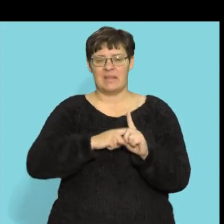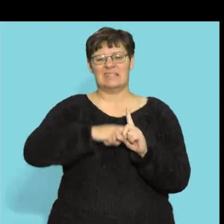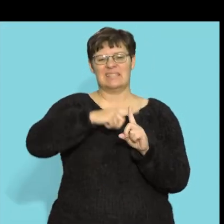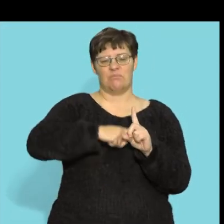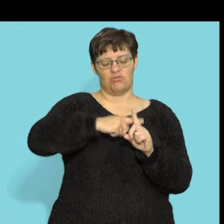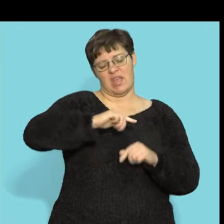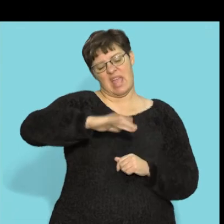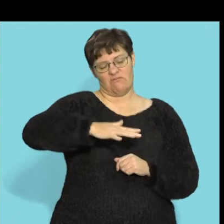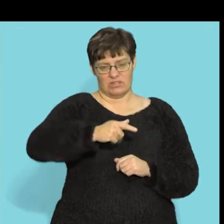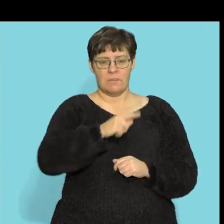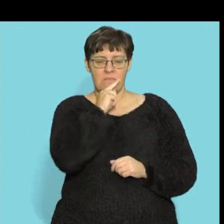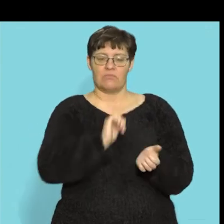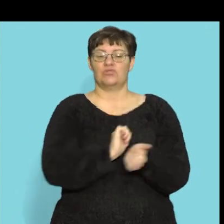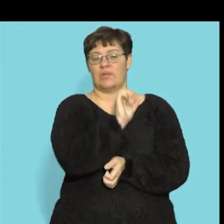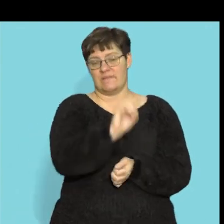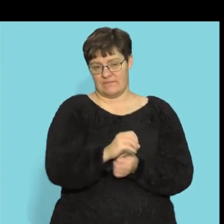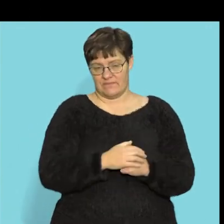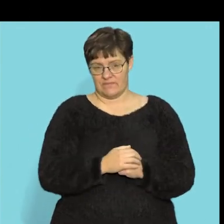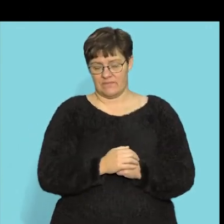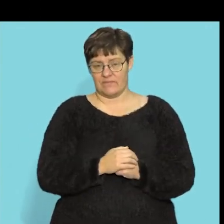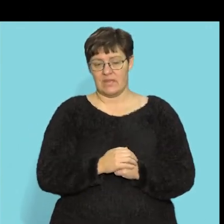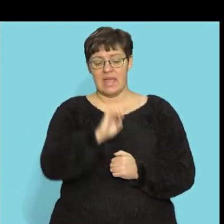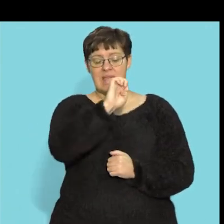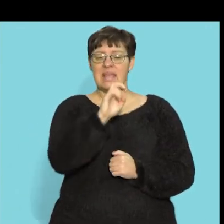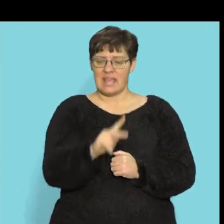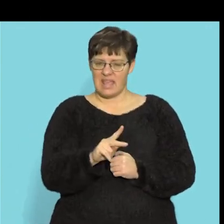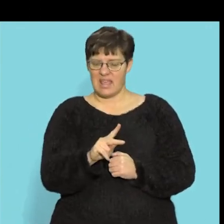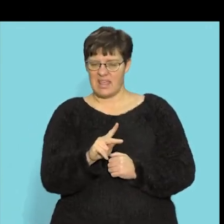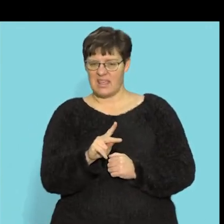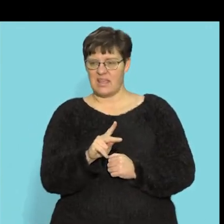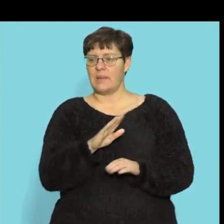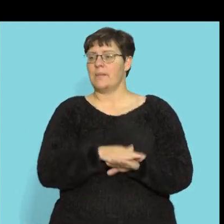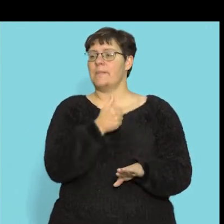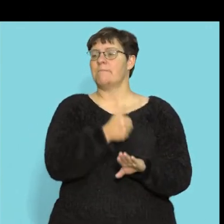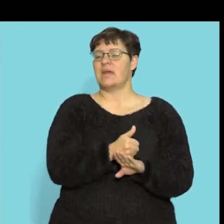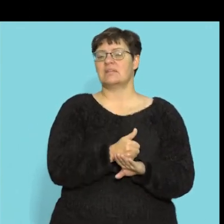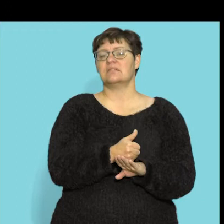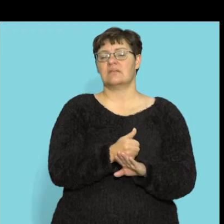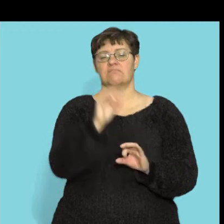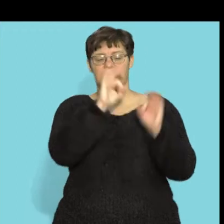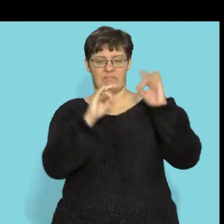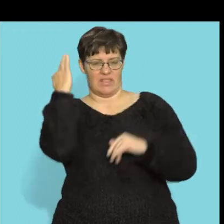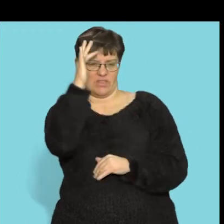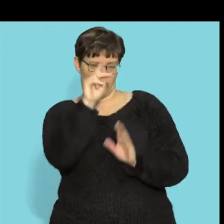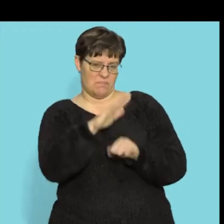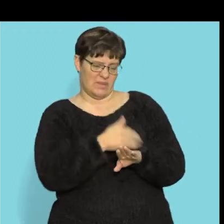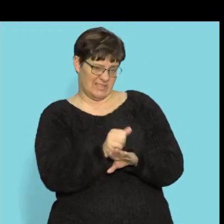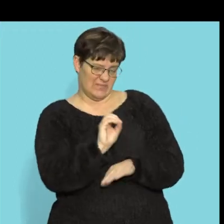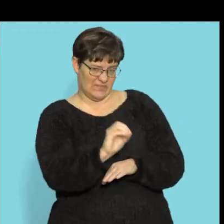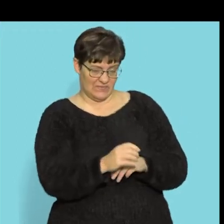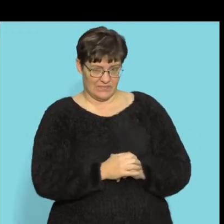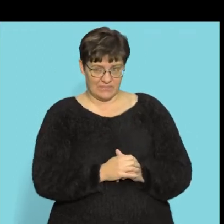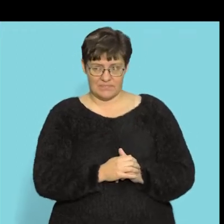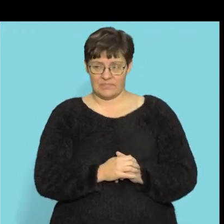but remember, these are actually solid. So the average kinetic energy, which is based on the kinetic molecular theory,